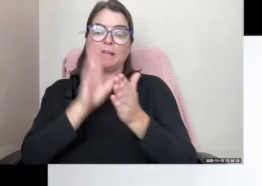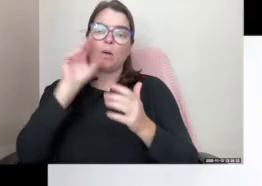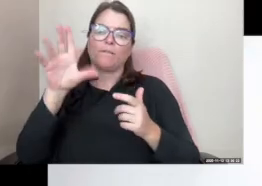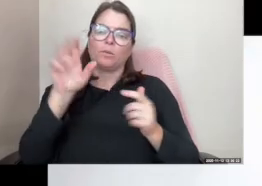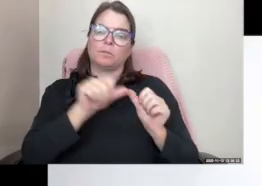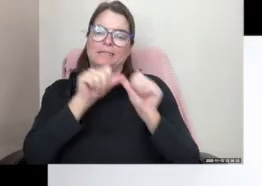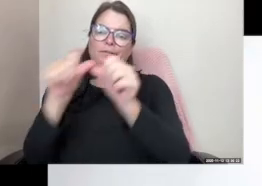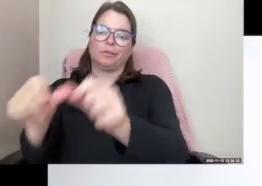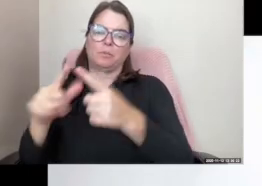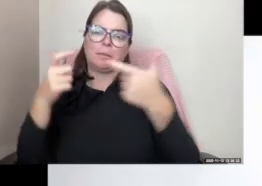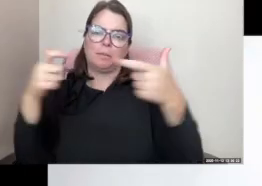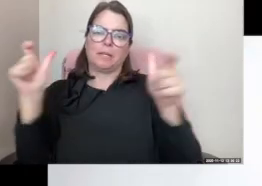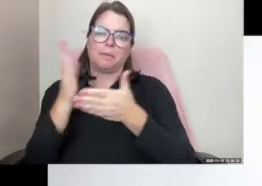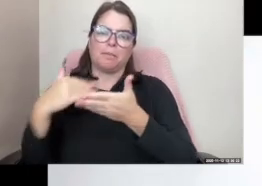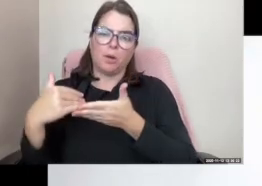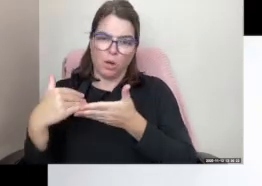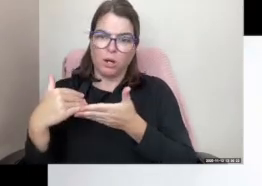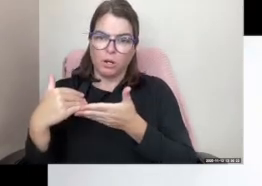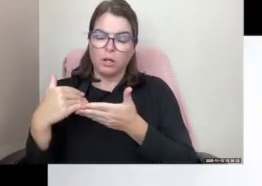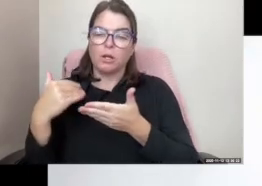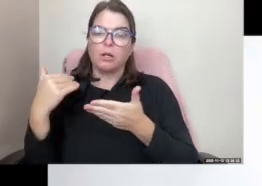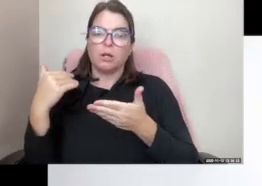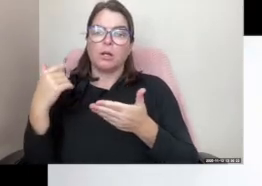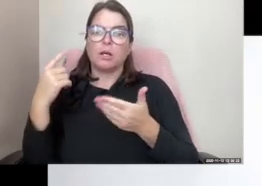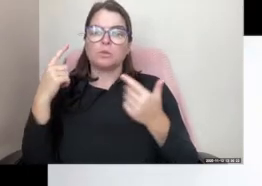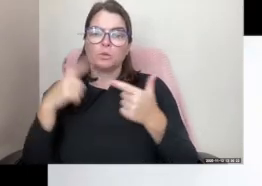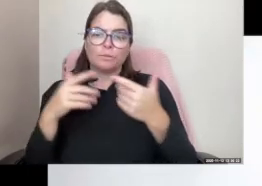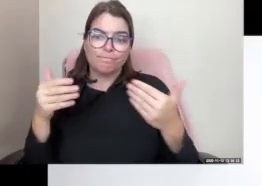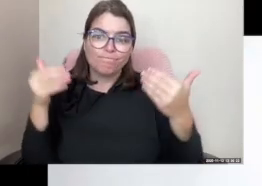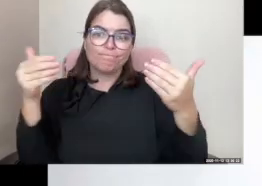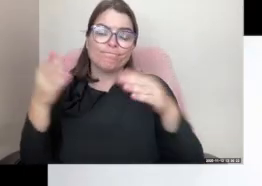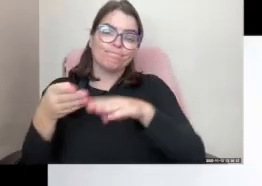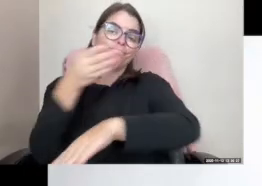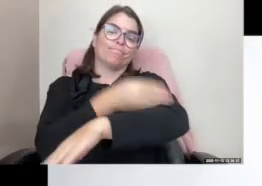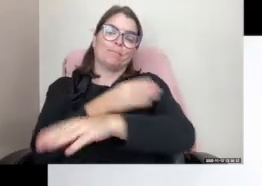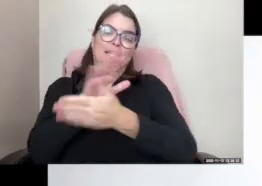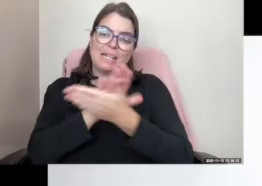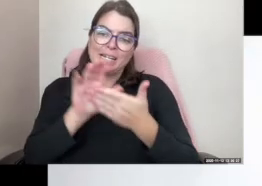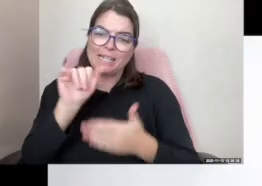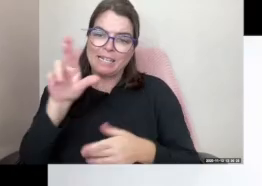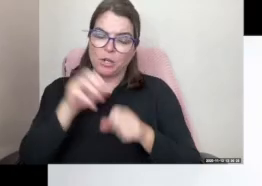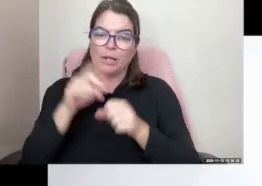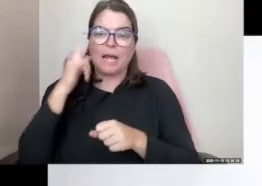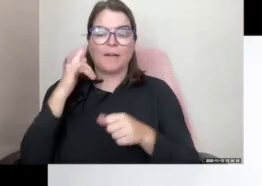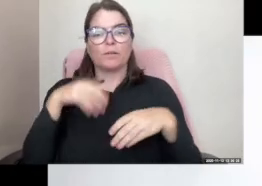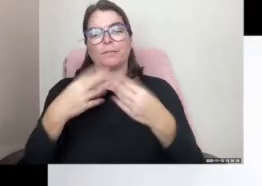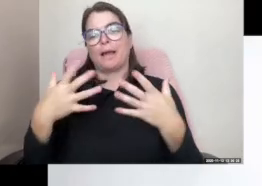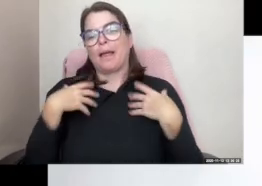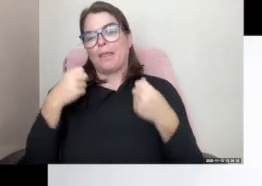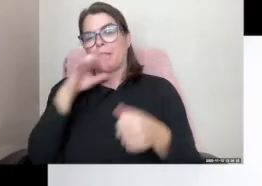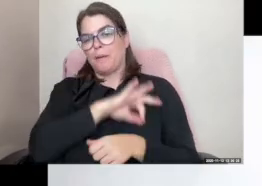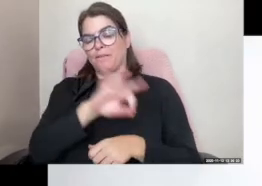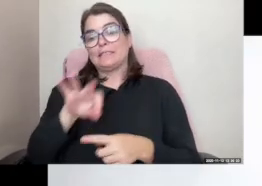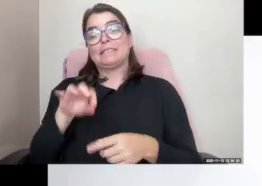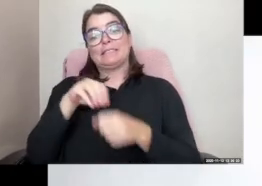throughout California on where incentives are needed the most. We know that incentives are going to have to continue to be a big